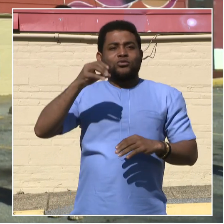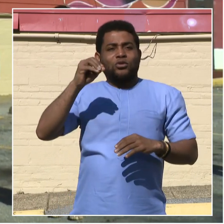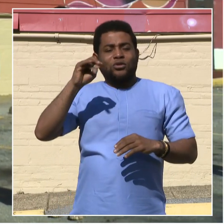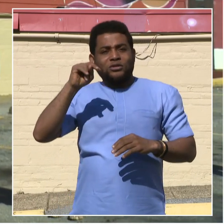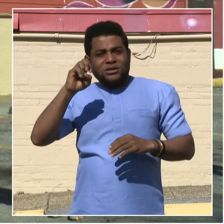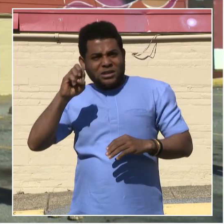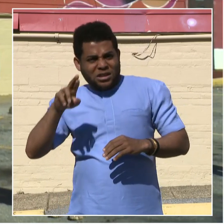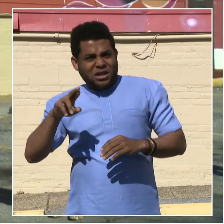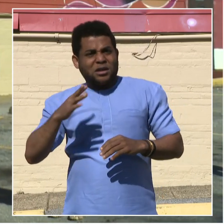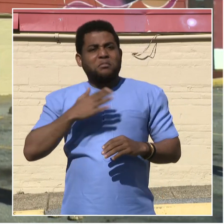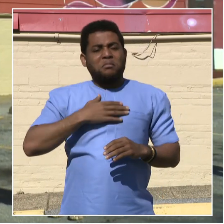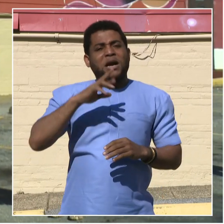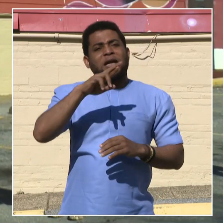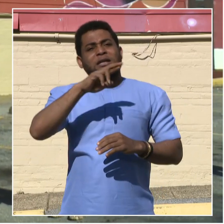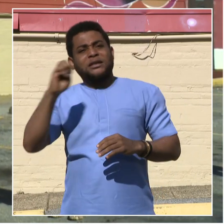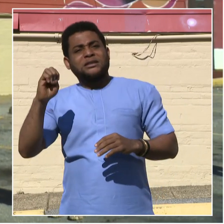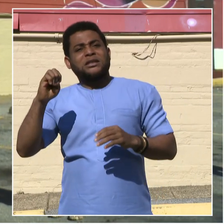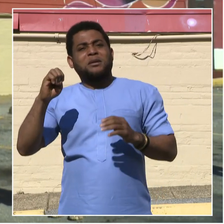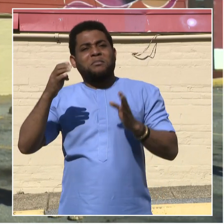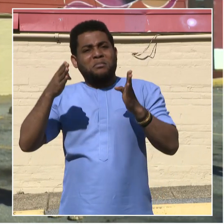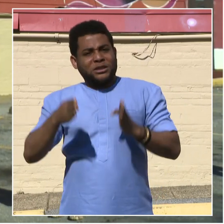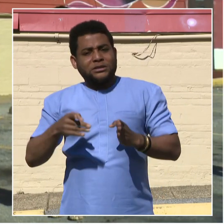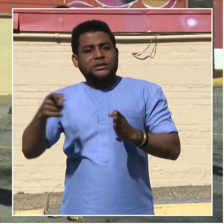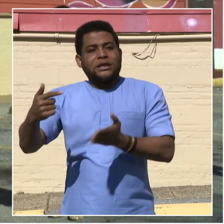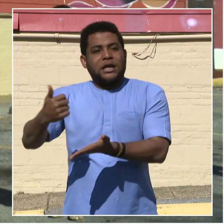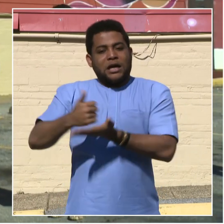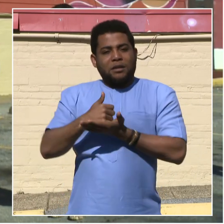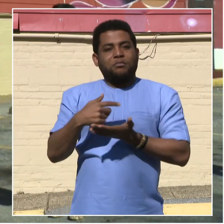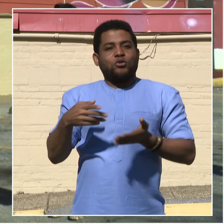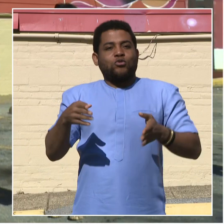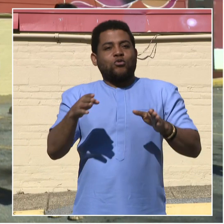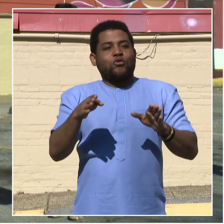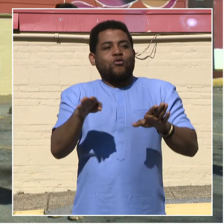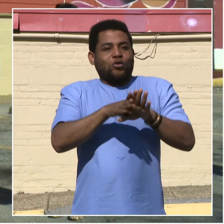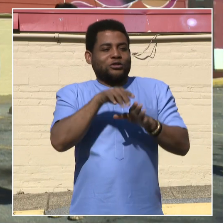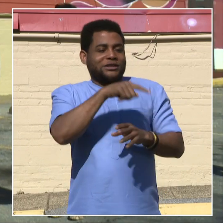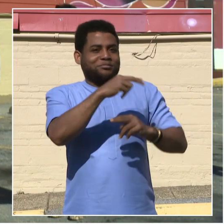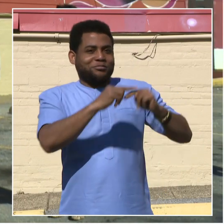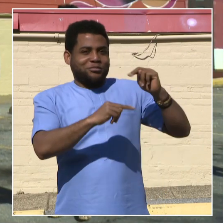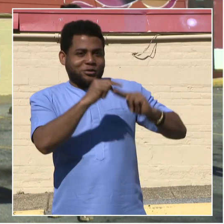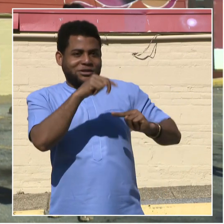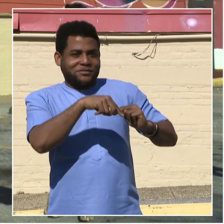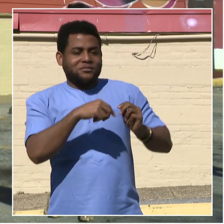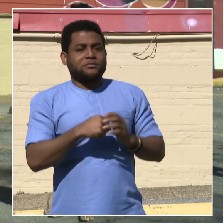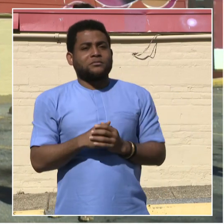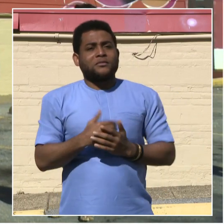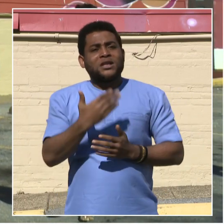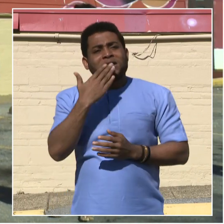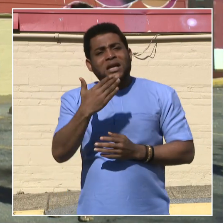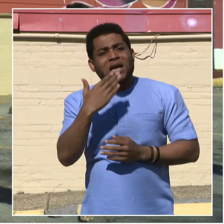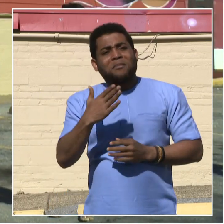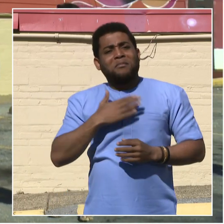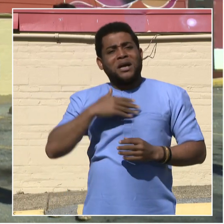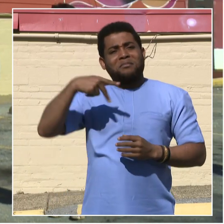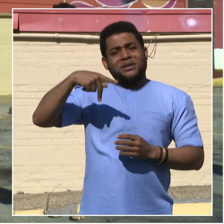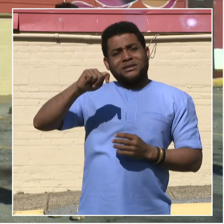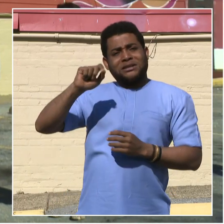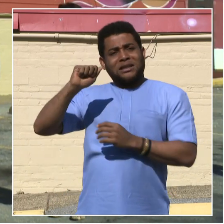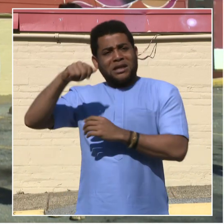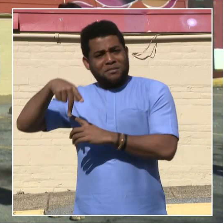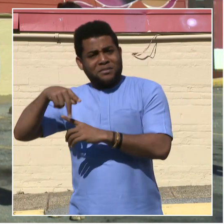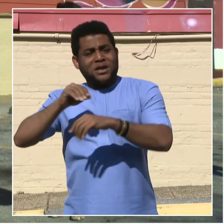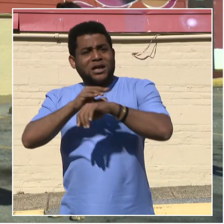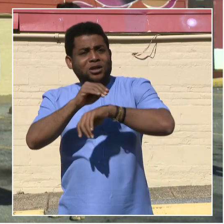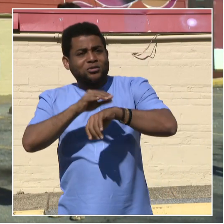help with this closing. I would also like to thank my PTAC counselor, Sheila